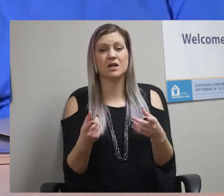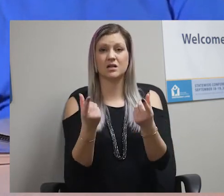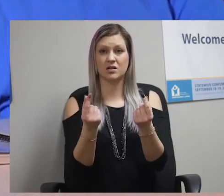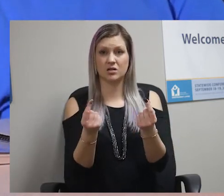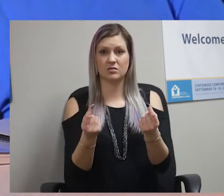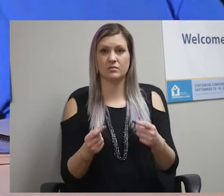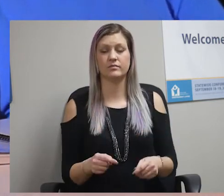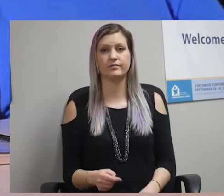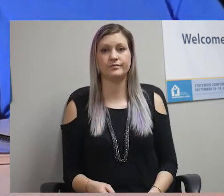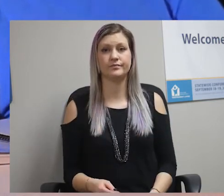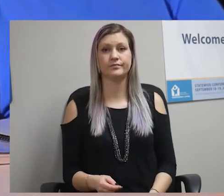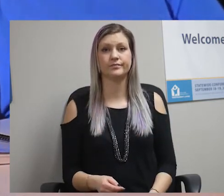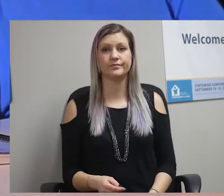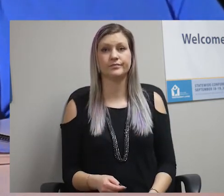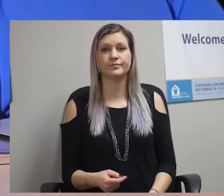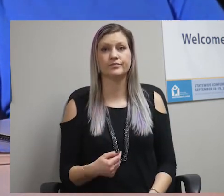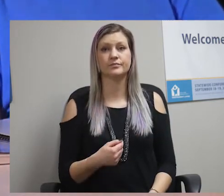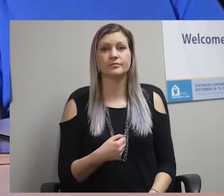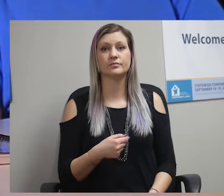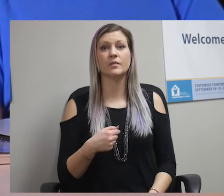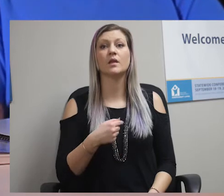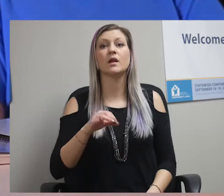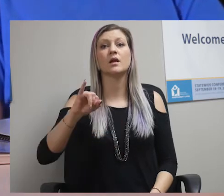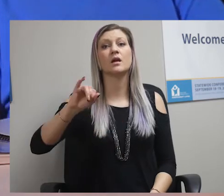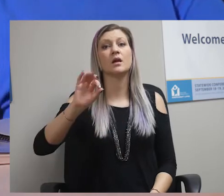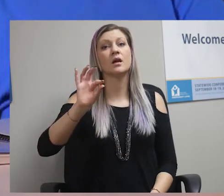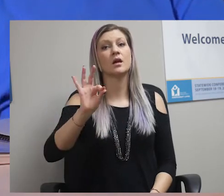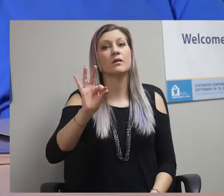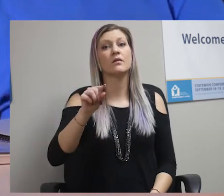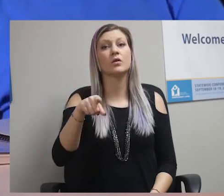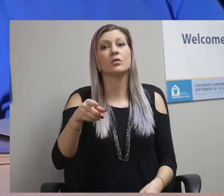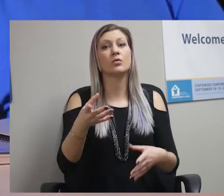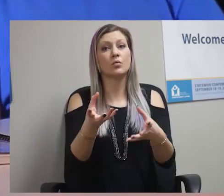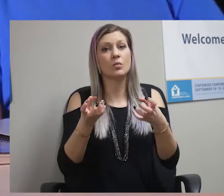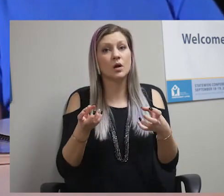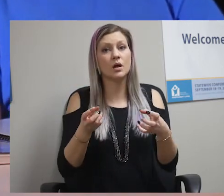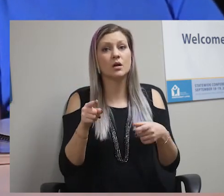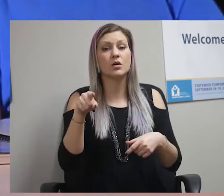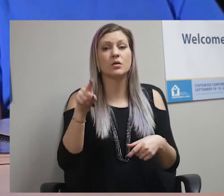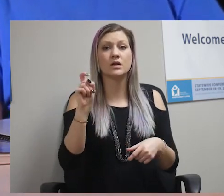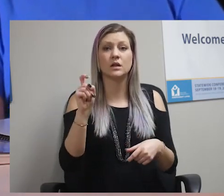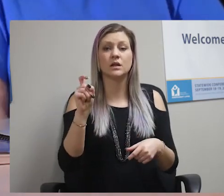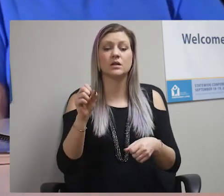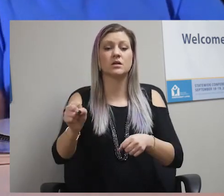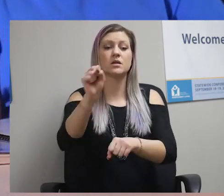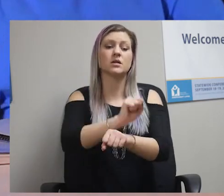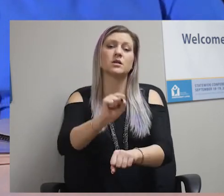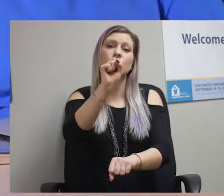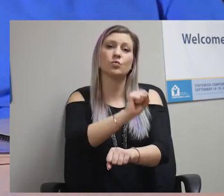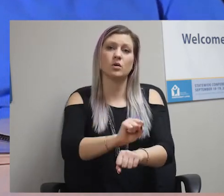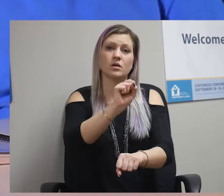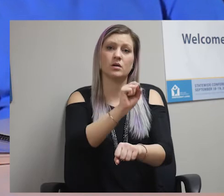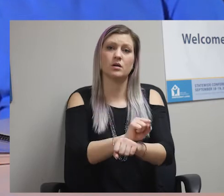about hanging in there? Well, if you want it, you've got to hang in there. You can't just give up.